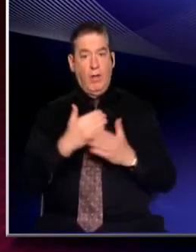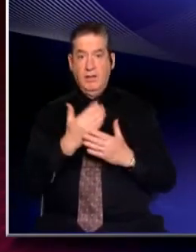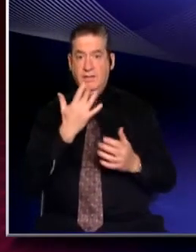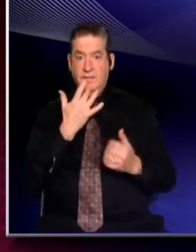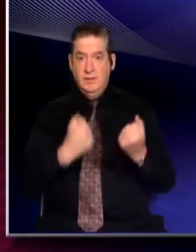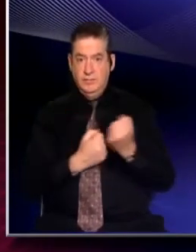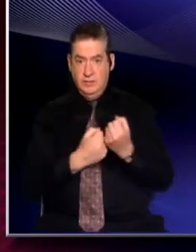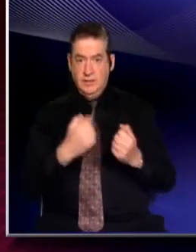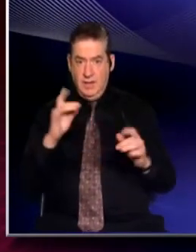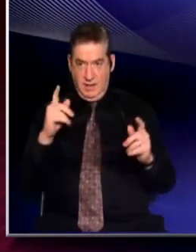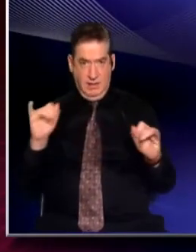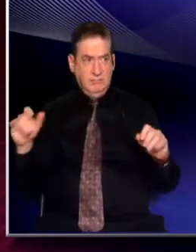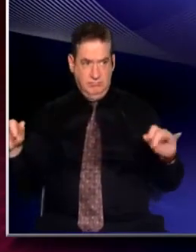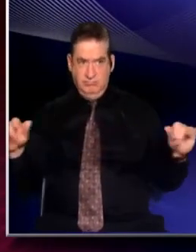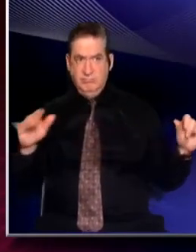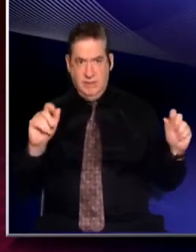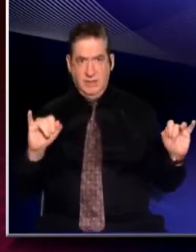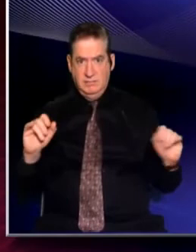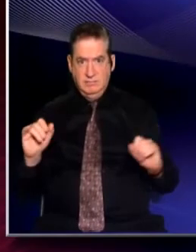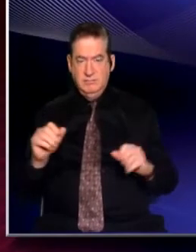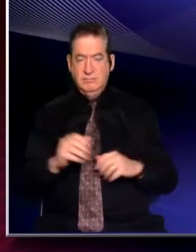say aye. Aye. Aye.